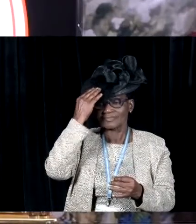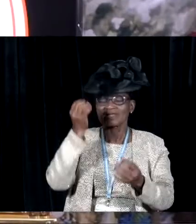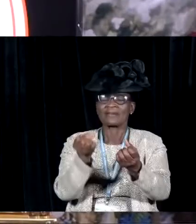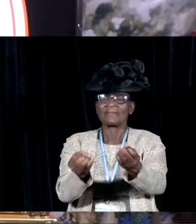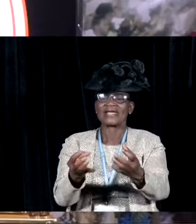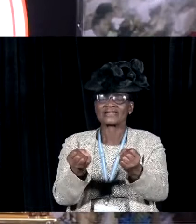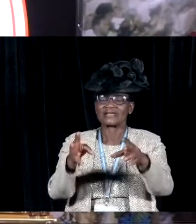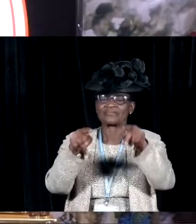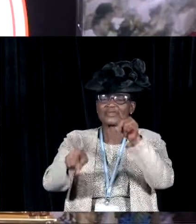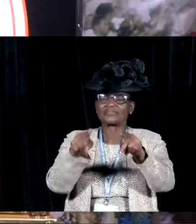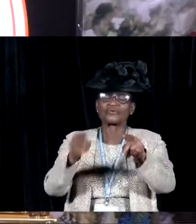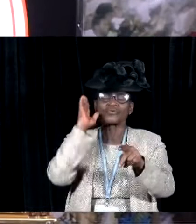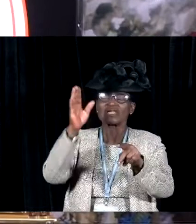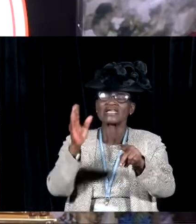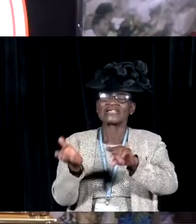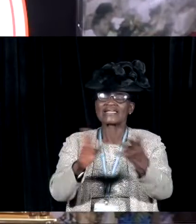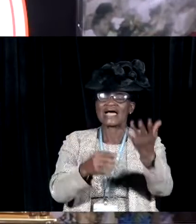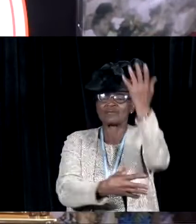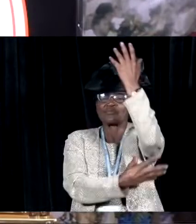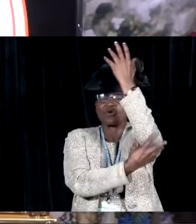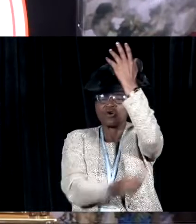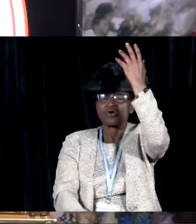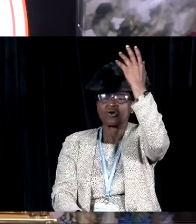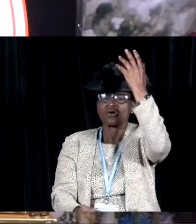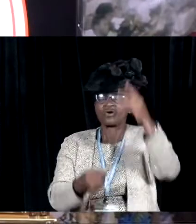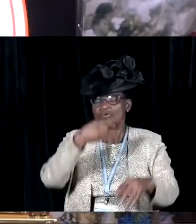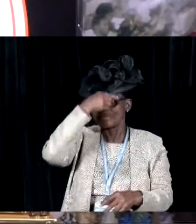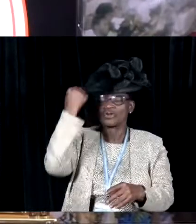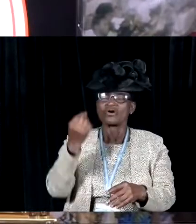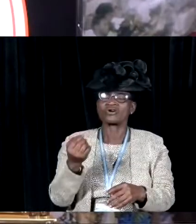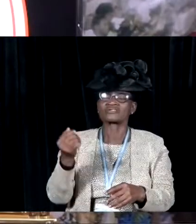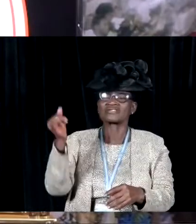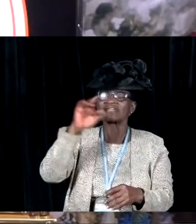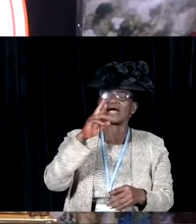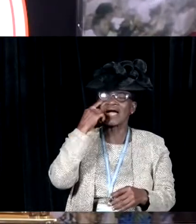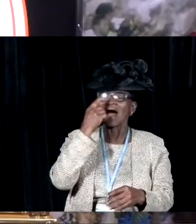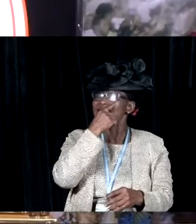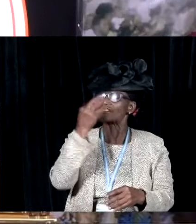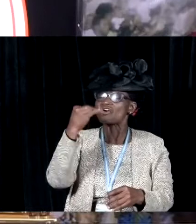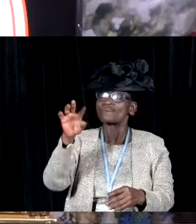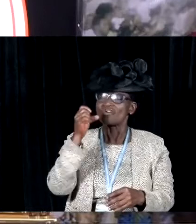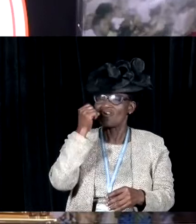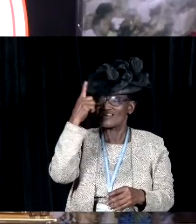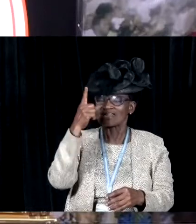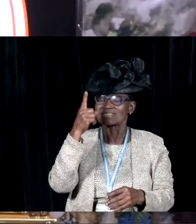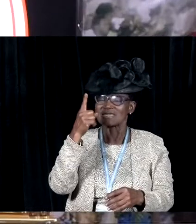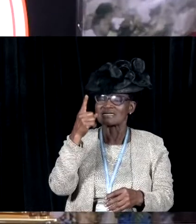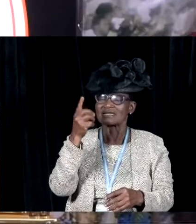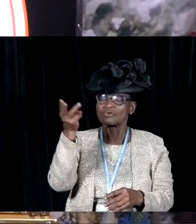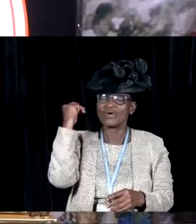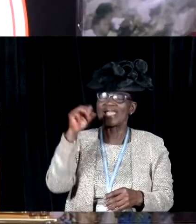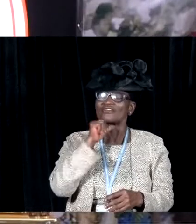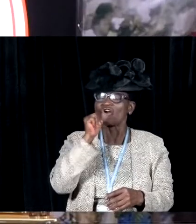Many people will die poor because their eyes of understanding were not